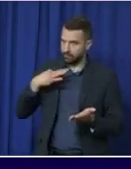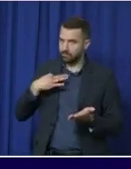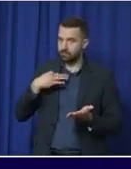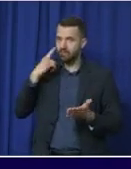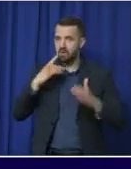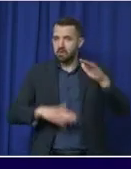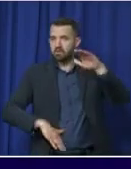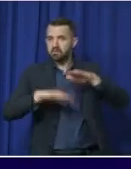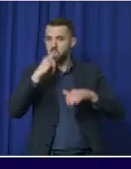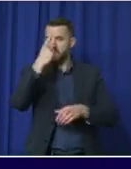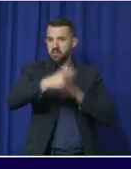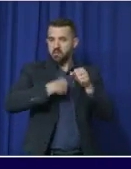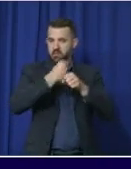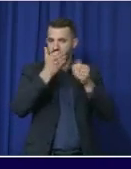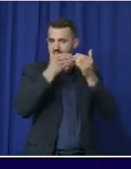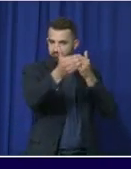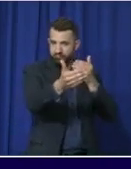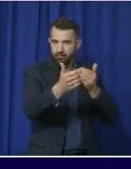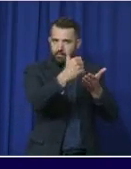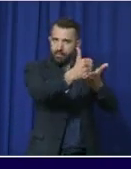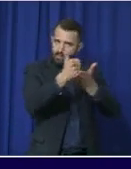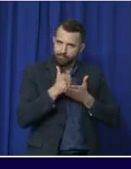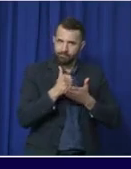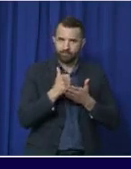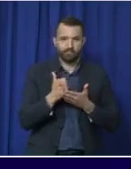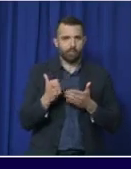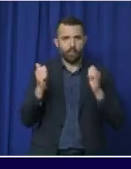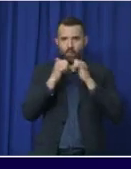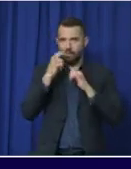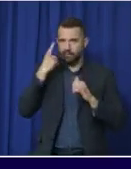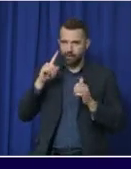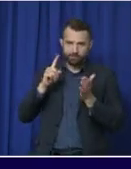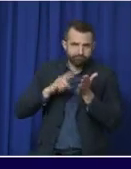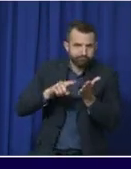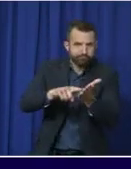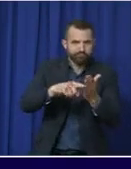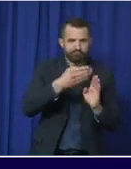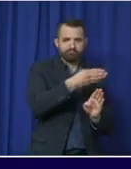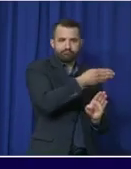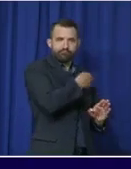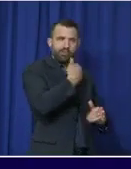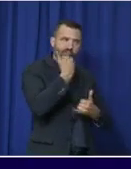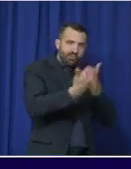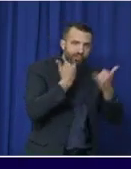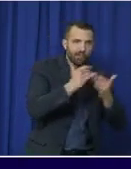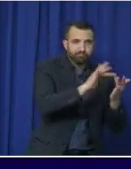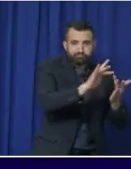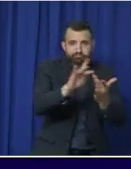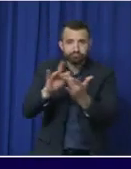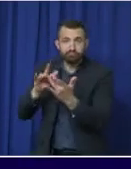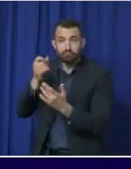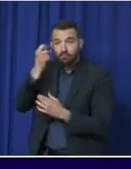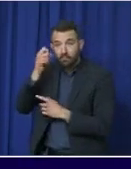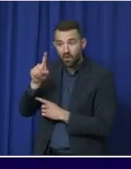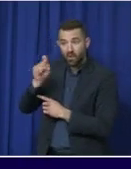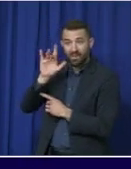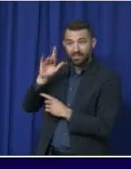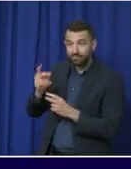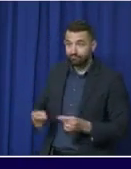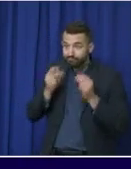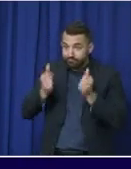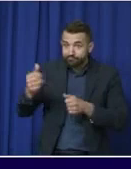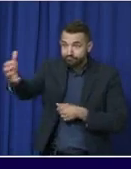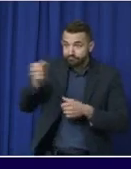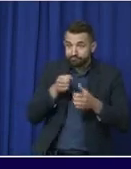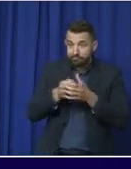Maine CDC's work. This hiring will be staggered in stages based on COVID-19 trends and data and